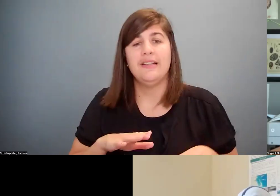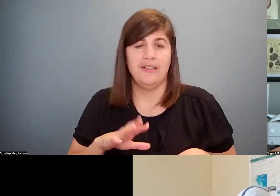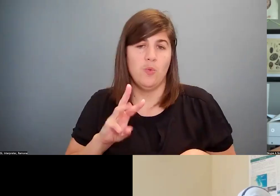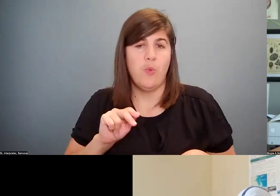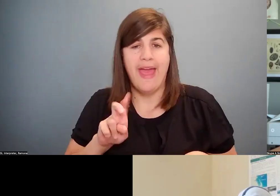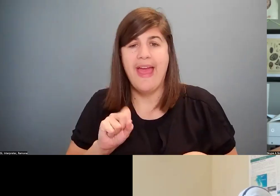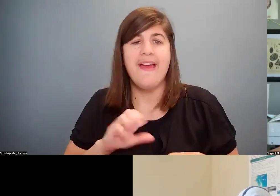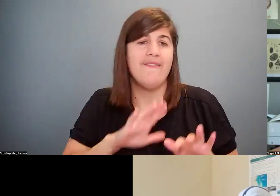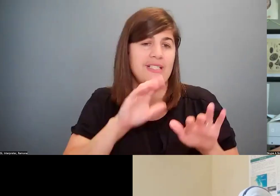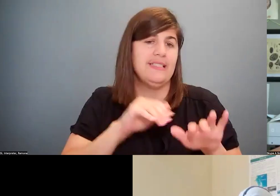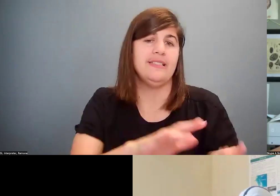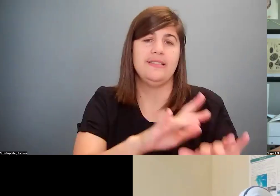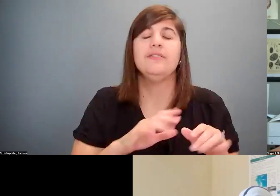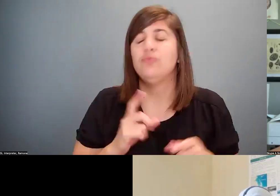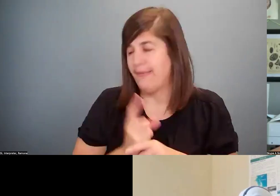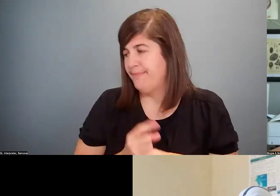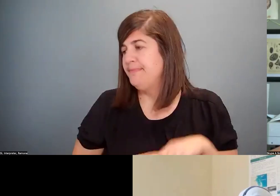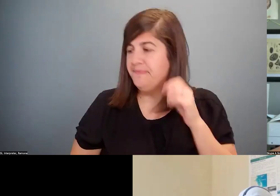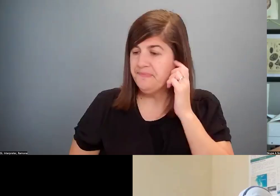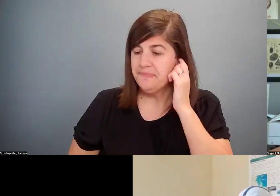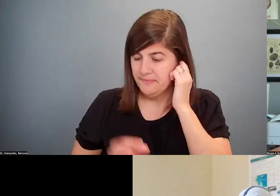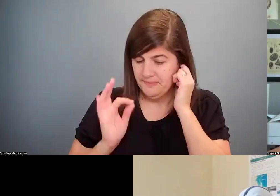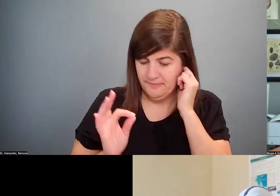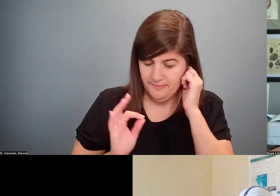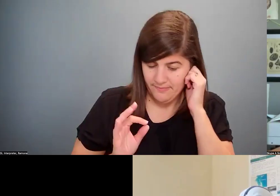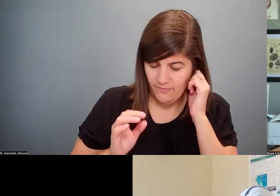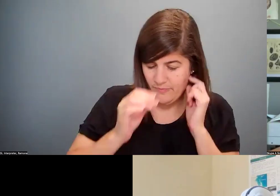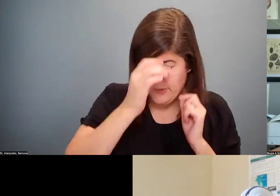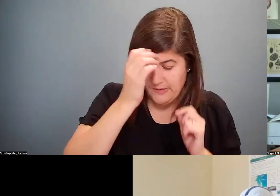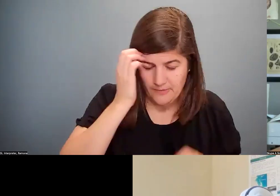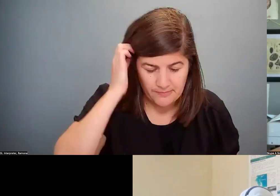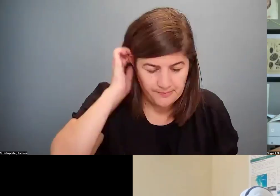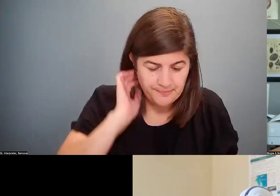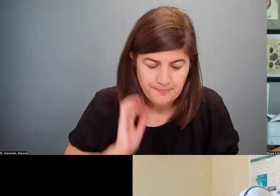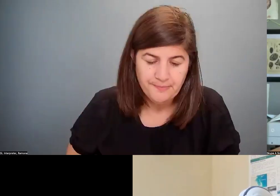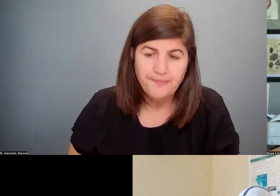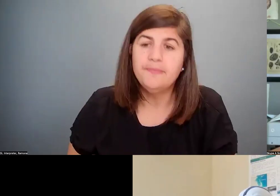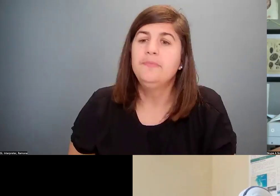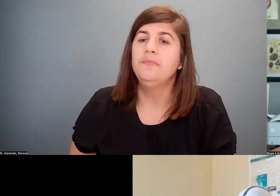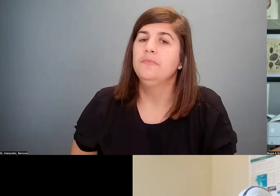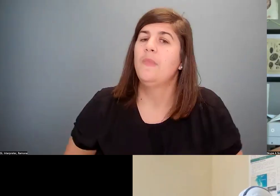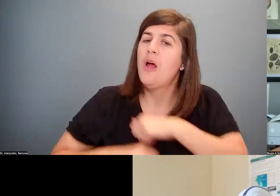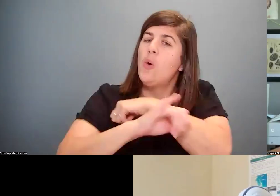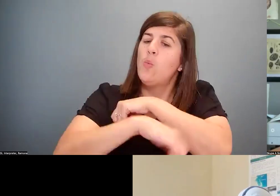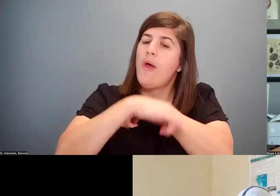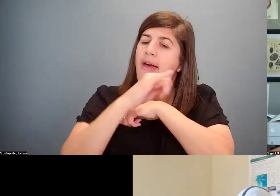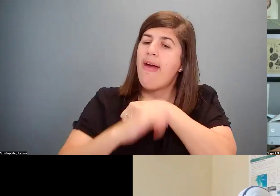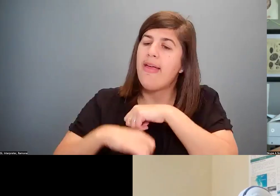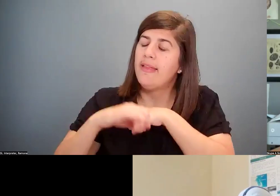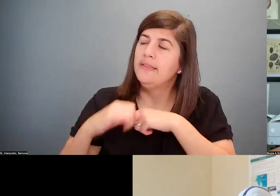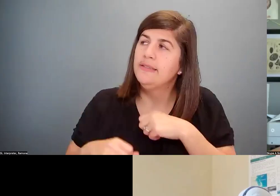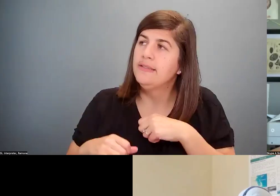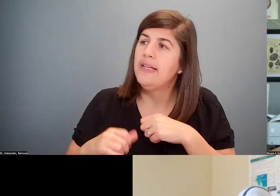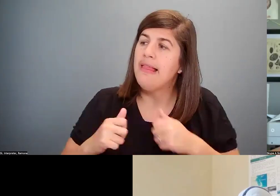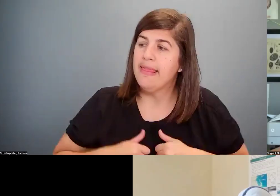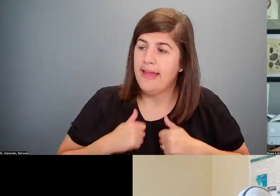rain. Sounds good. Um, do whales, this is from, well, it doesn't matter. Do whales